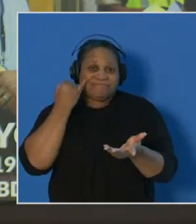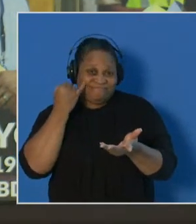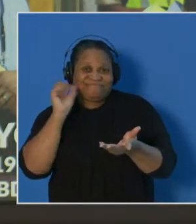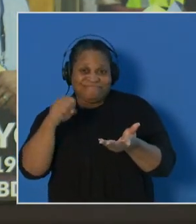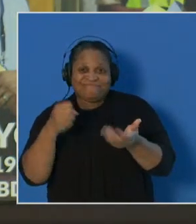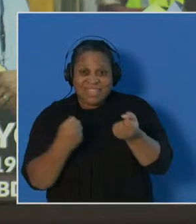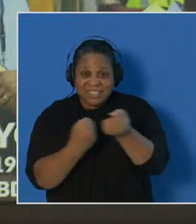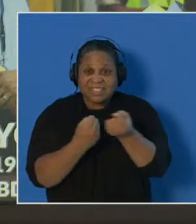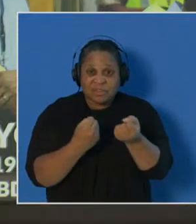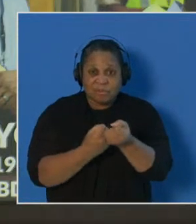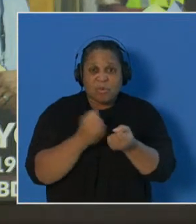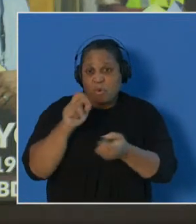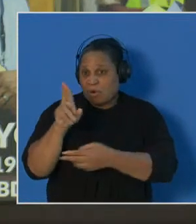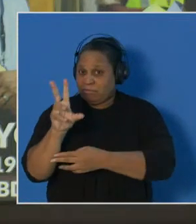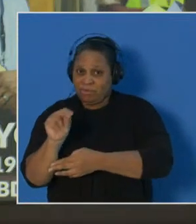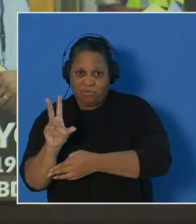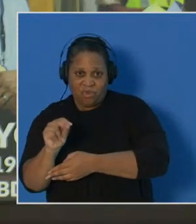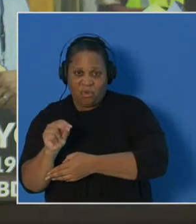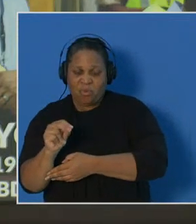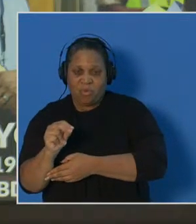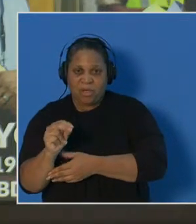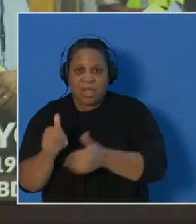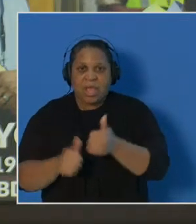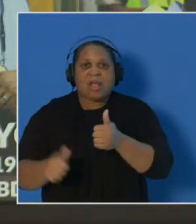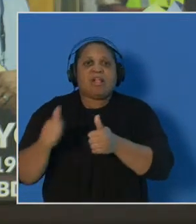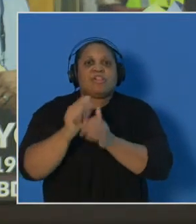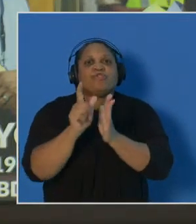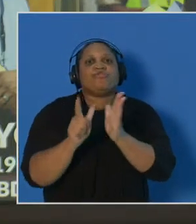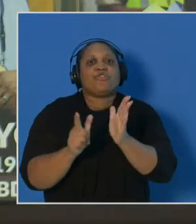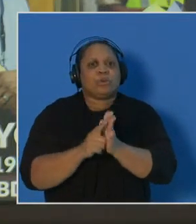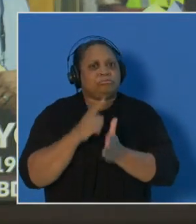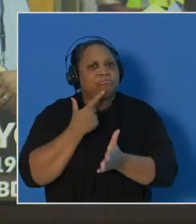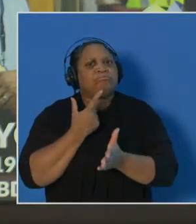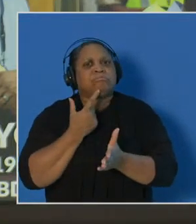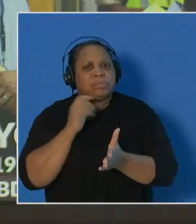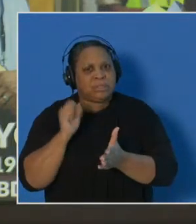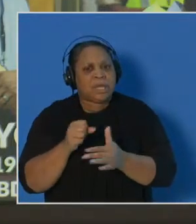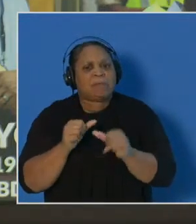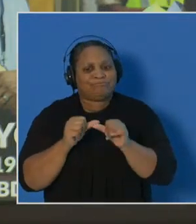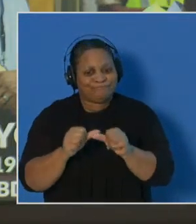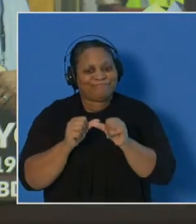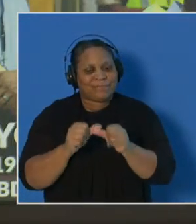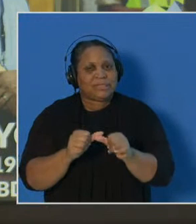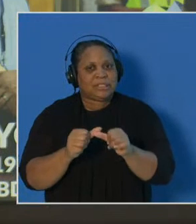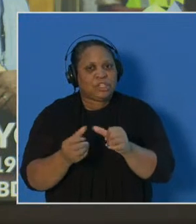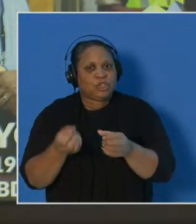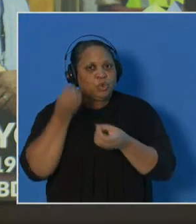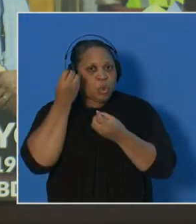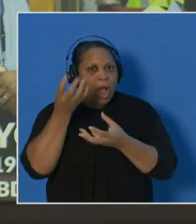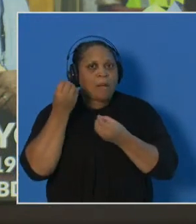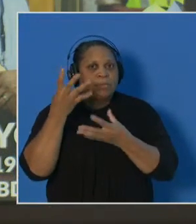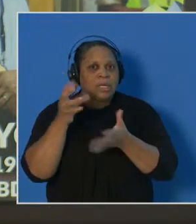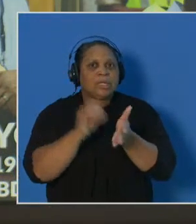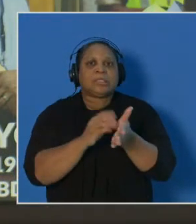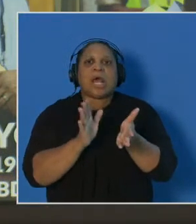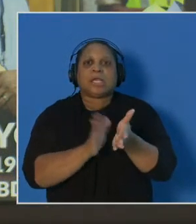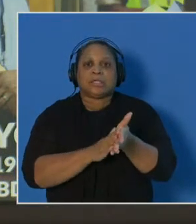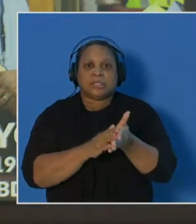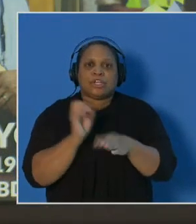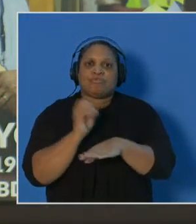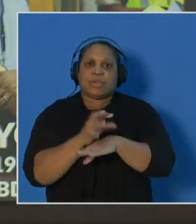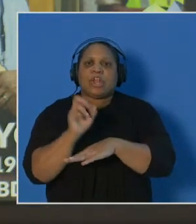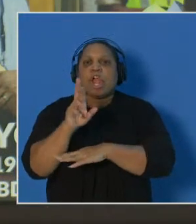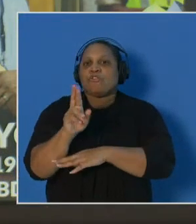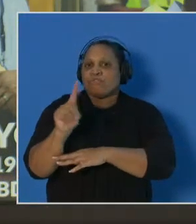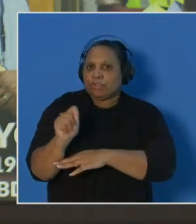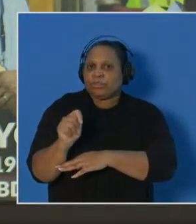comments which have been left or not. The Attorney General advises me that she will continue to update the consultation document in real time